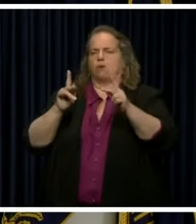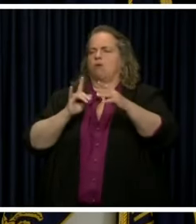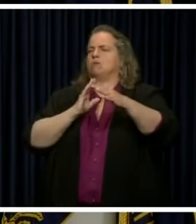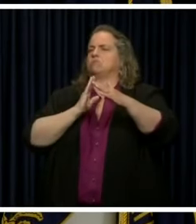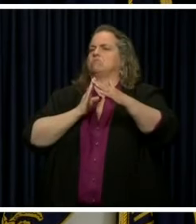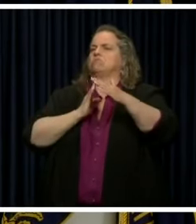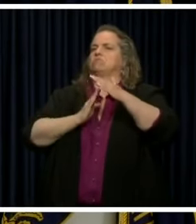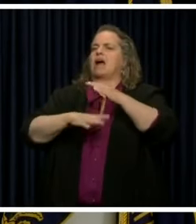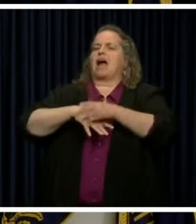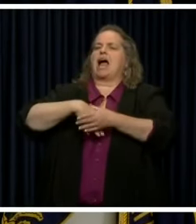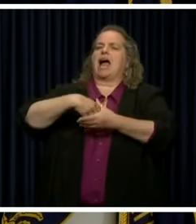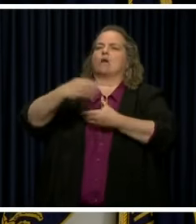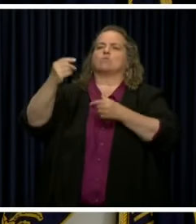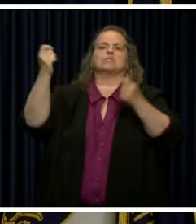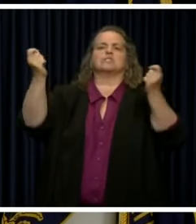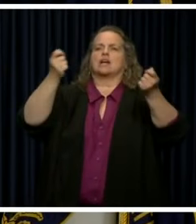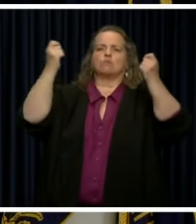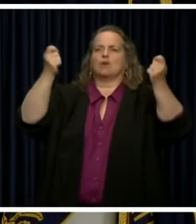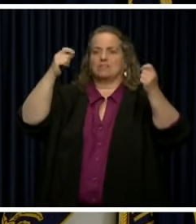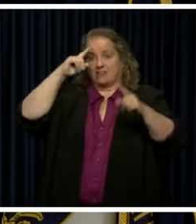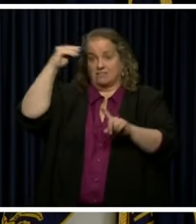same celebration,